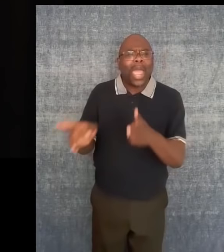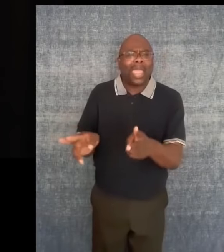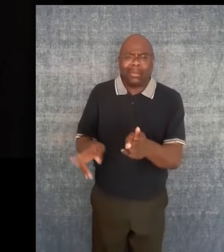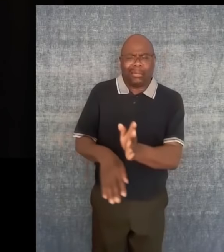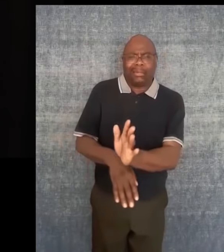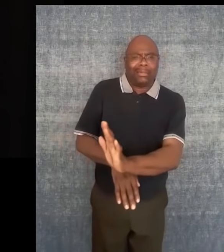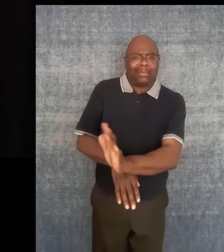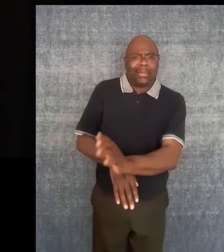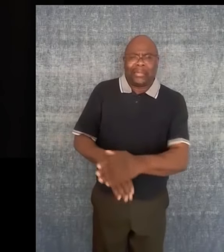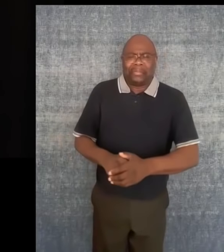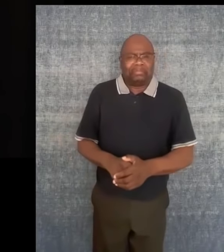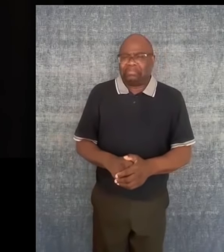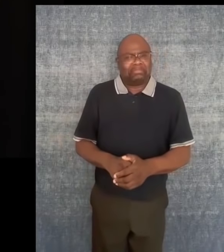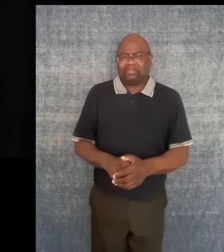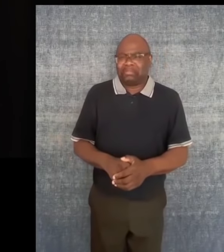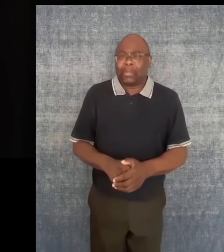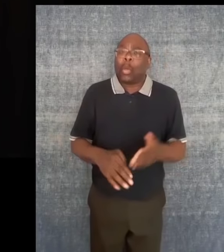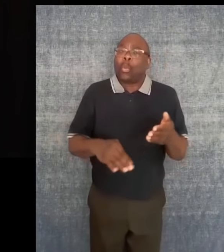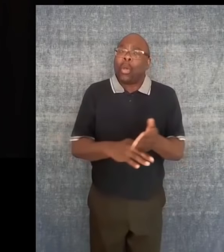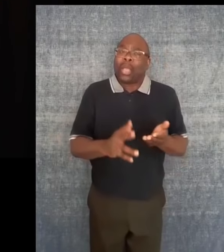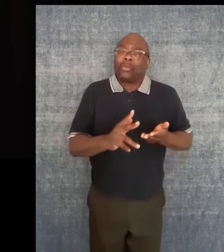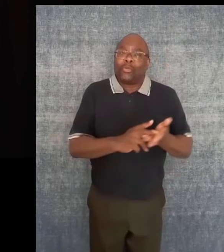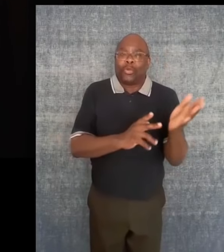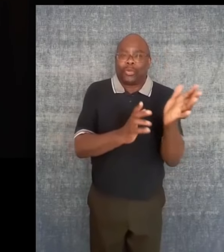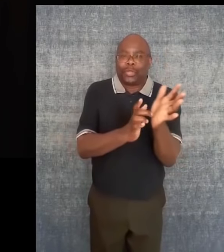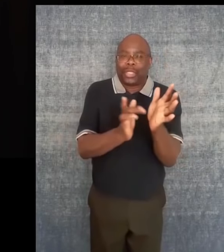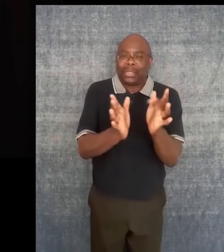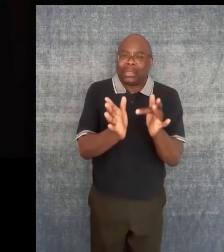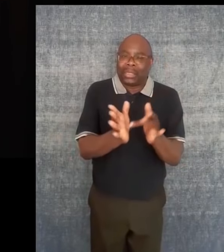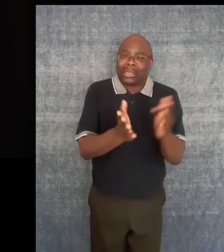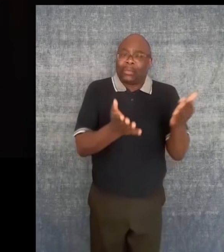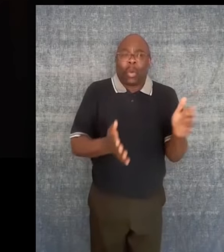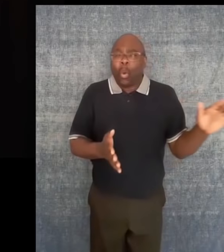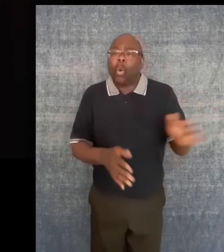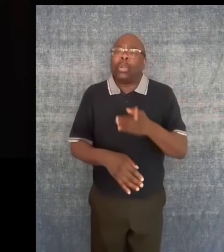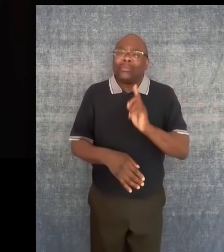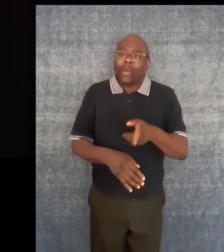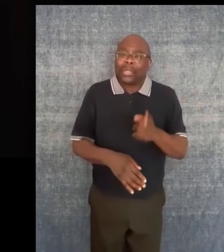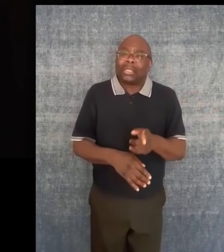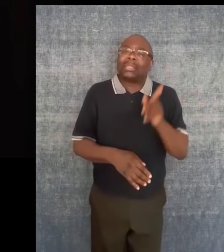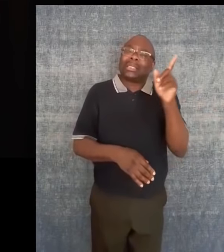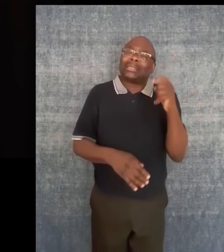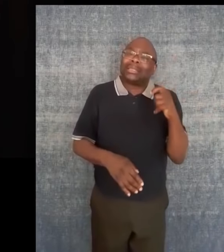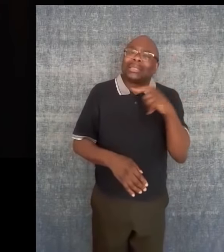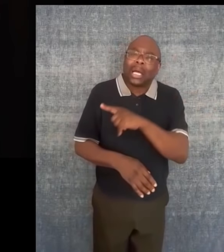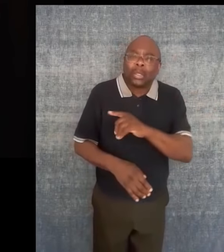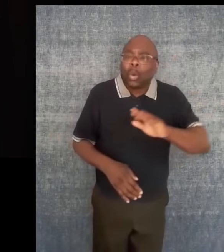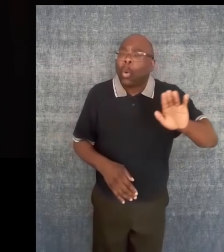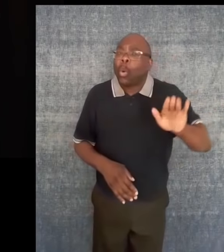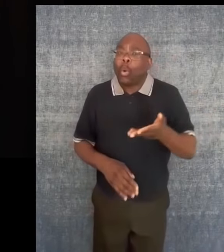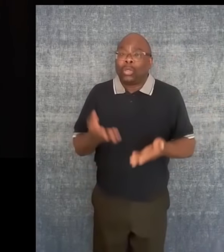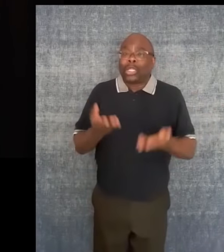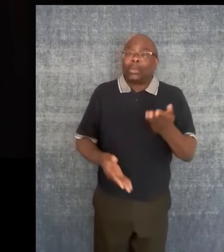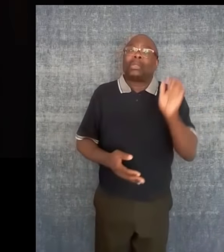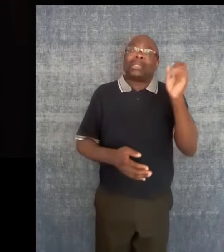ways any longer. He is working through Jesus. He's given all authority to the Son. He's given all judgment